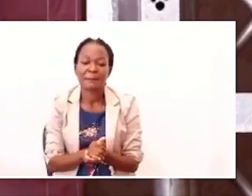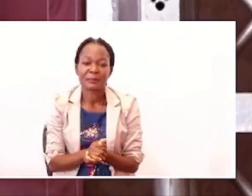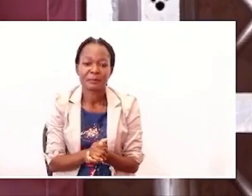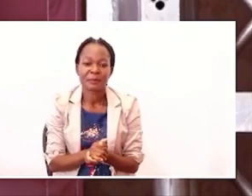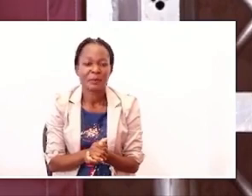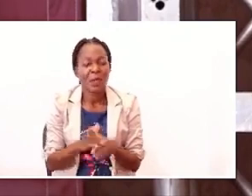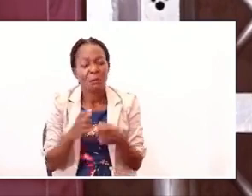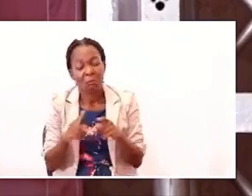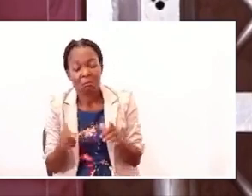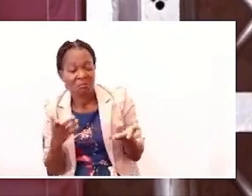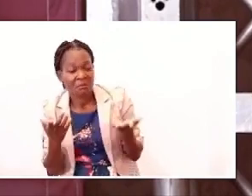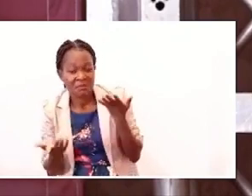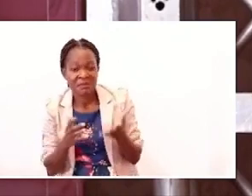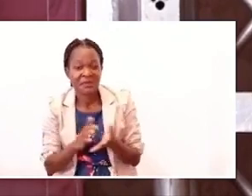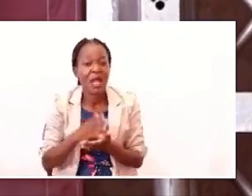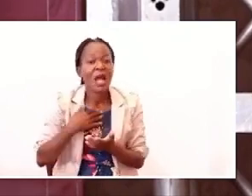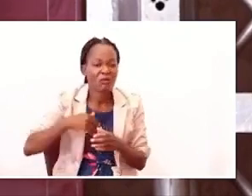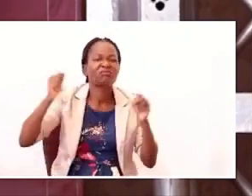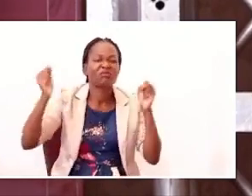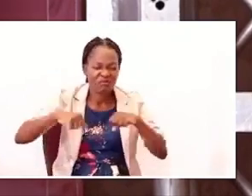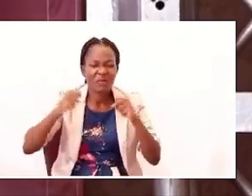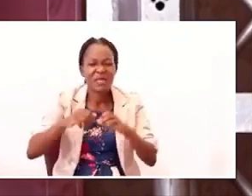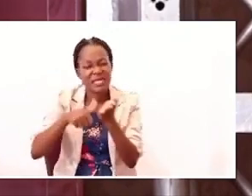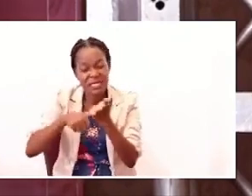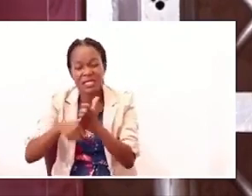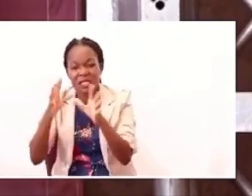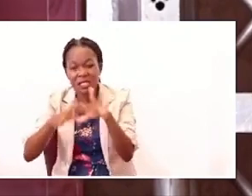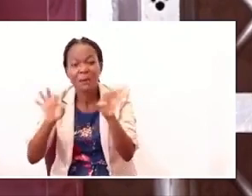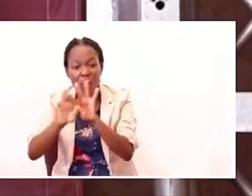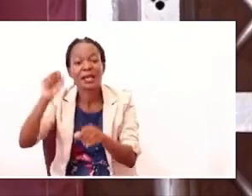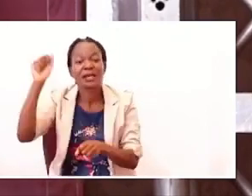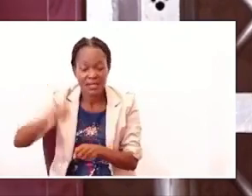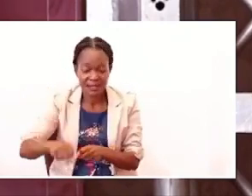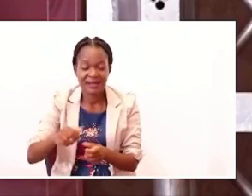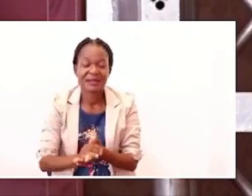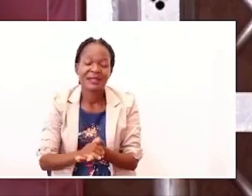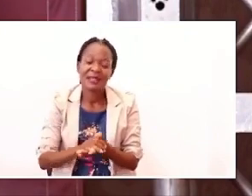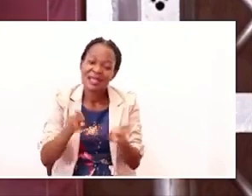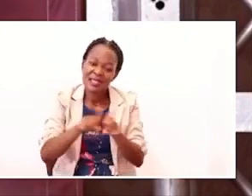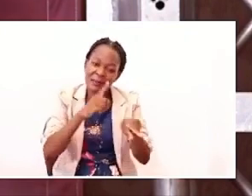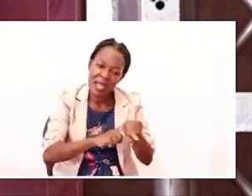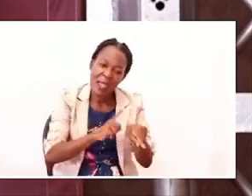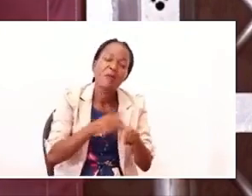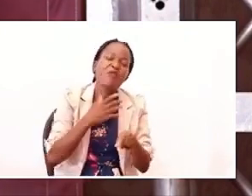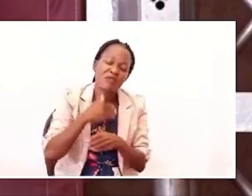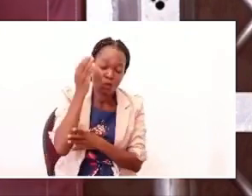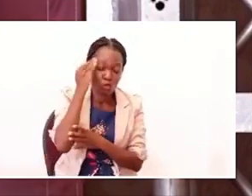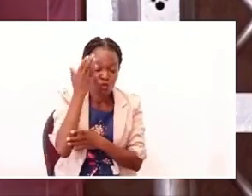However, while we locate that debt is inevitable and important, we also must recognize that